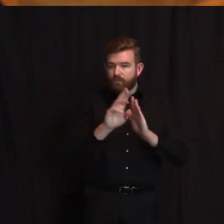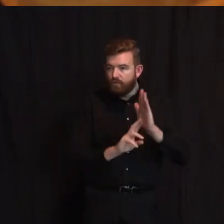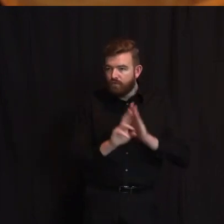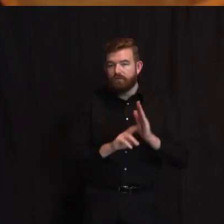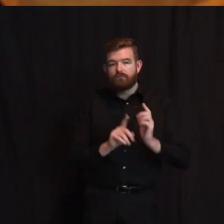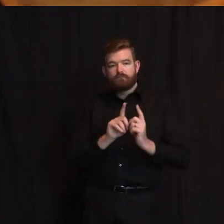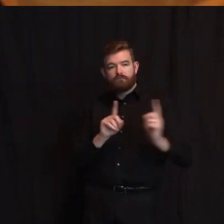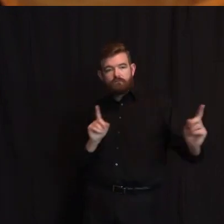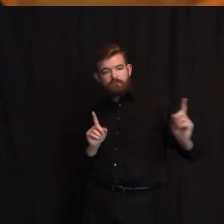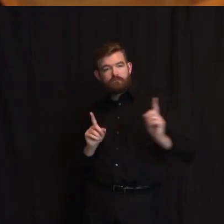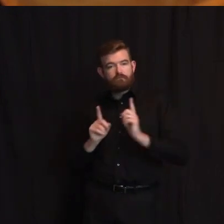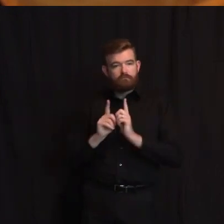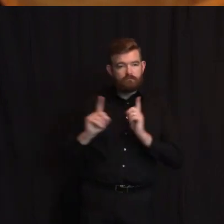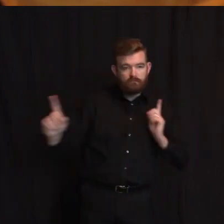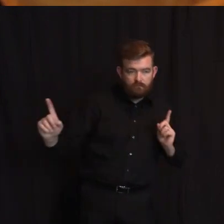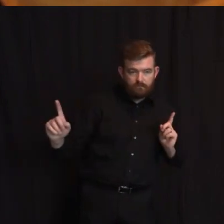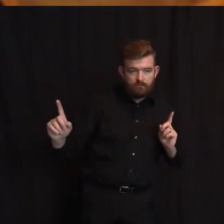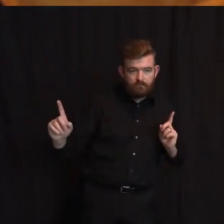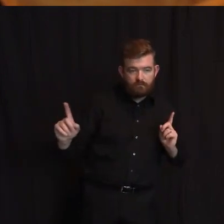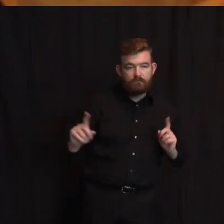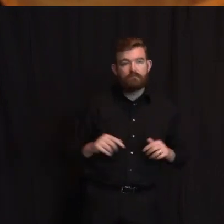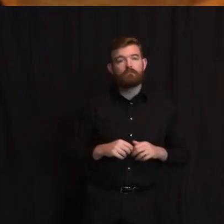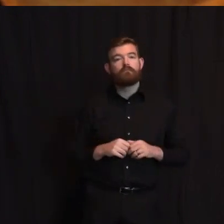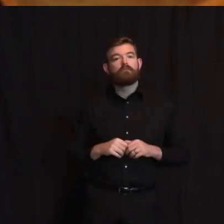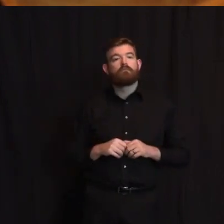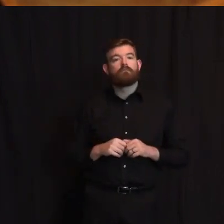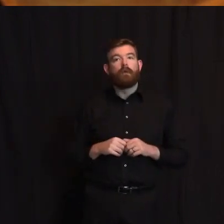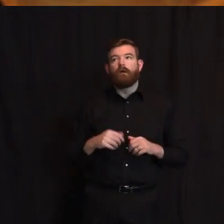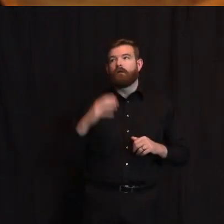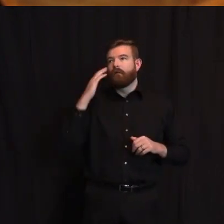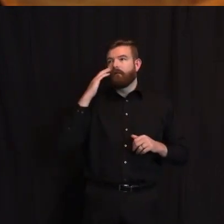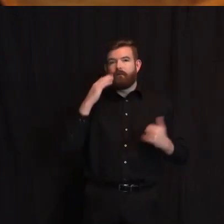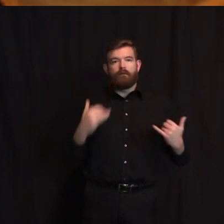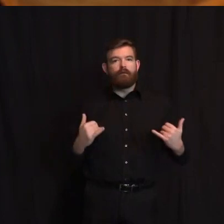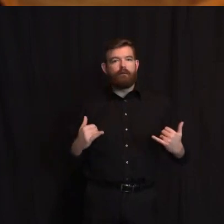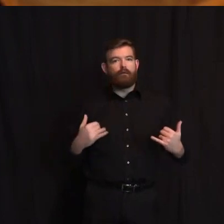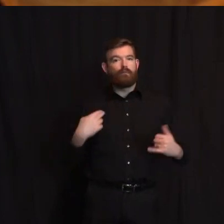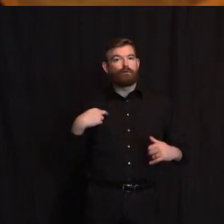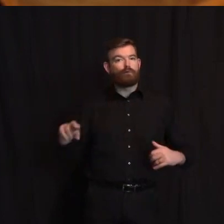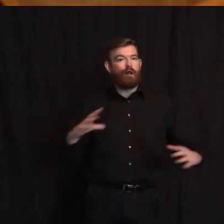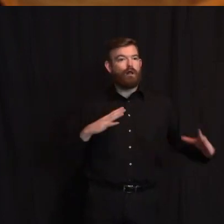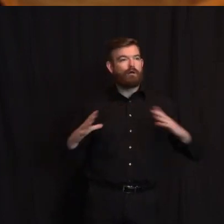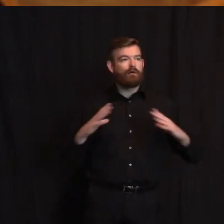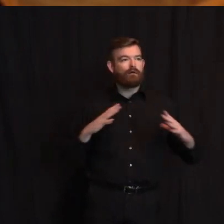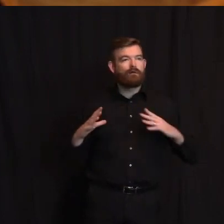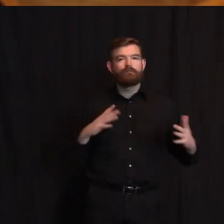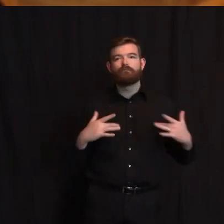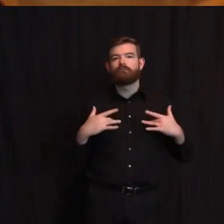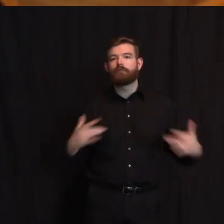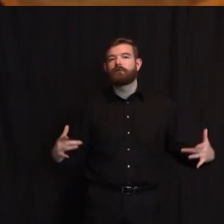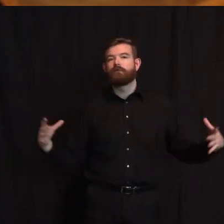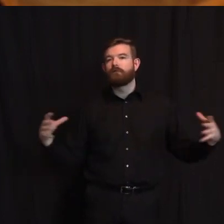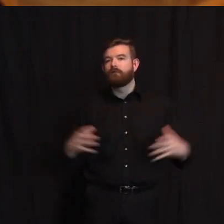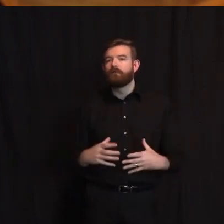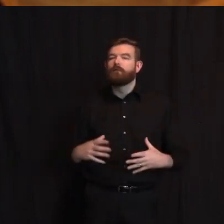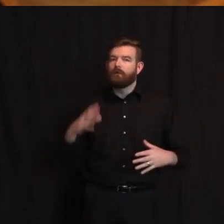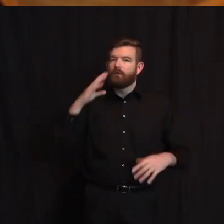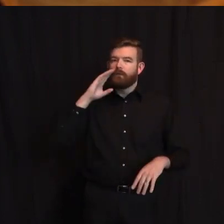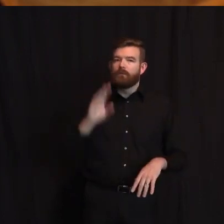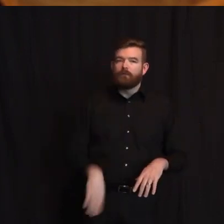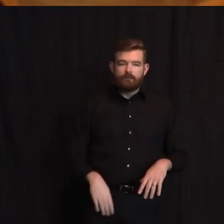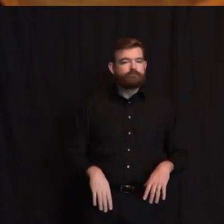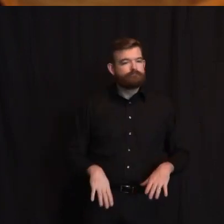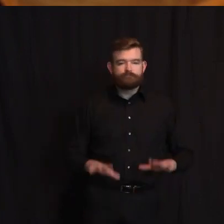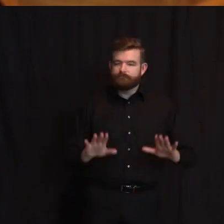tough during religious holidays like tomorrow, when we normally are coming together. While difficult, it is vital that we continue this